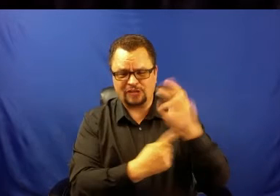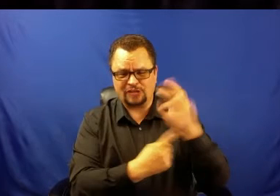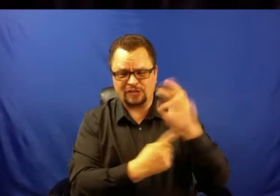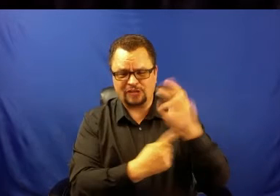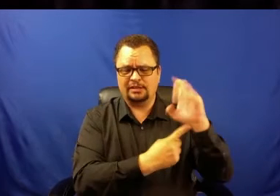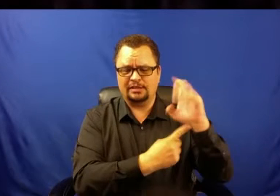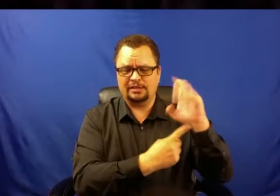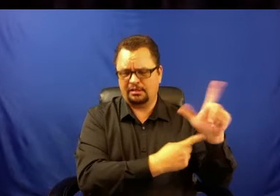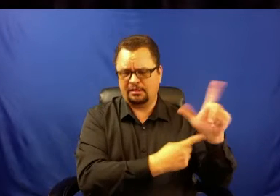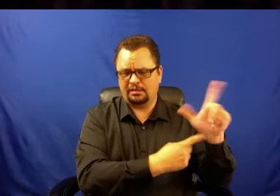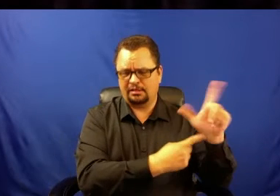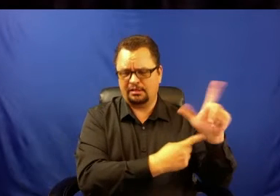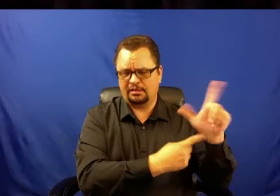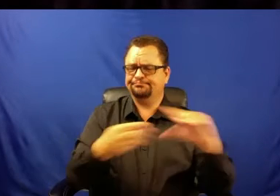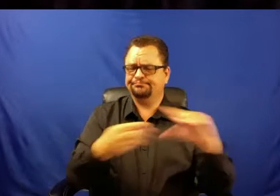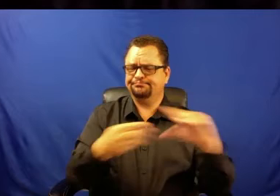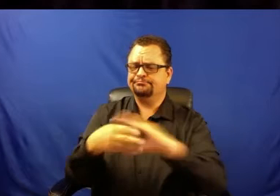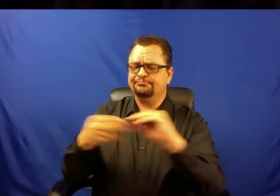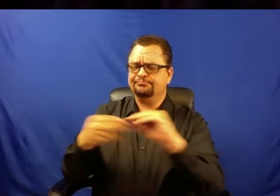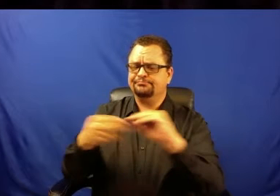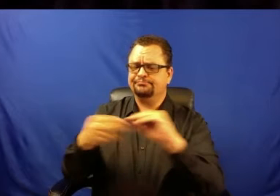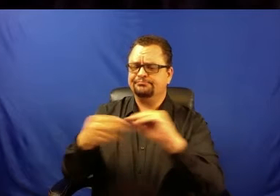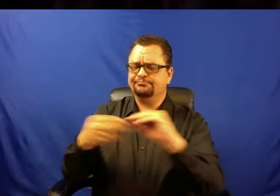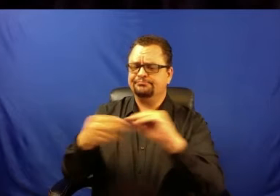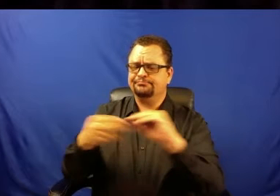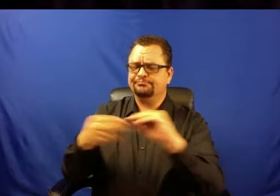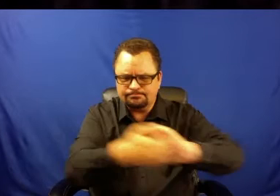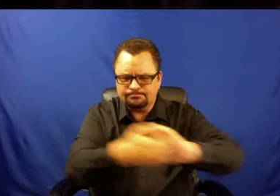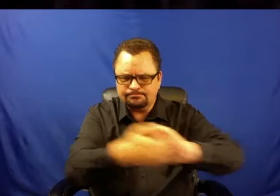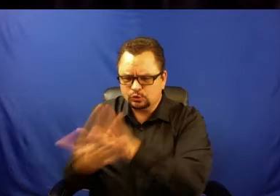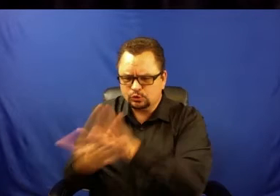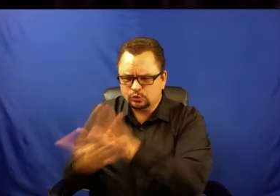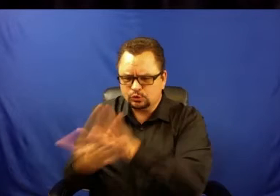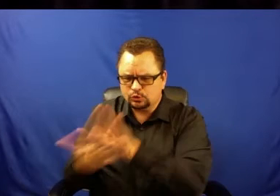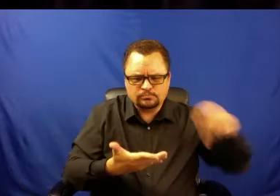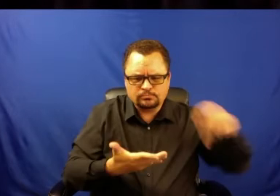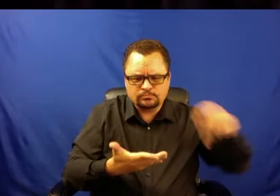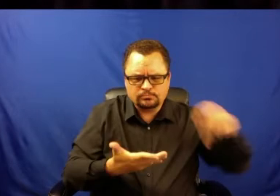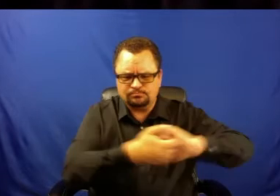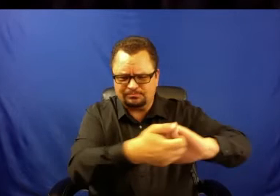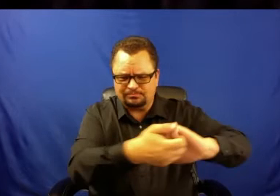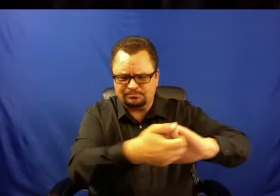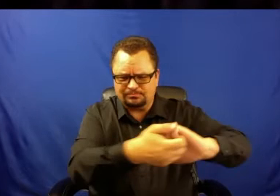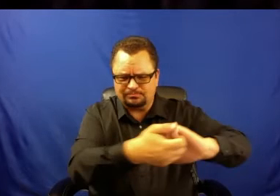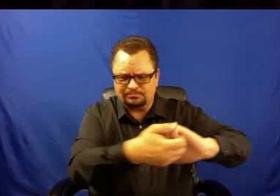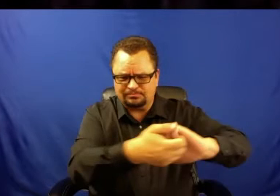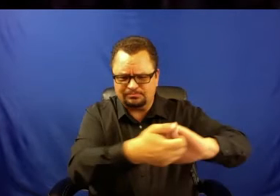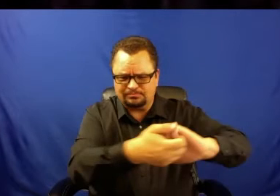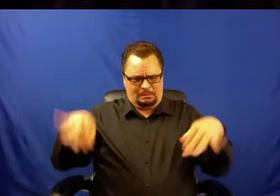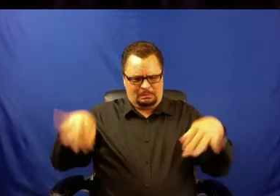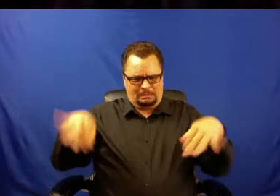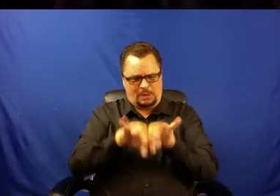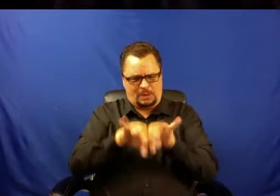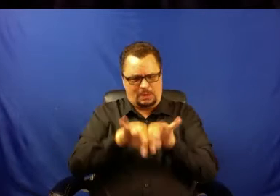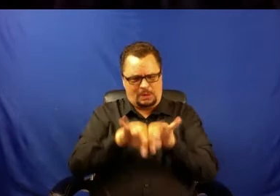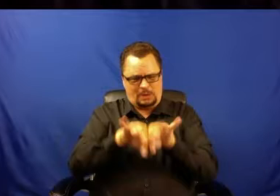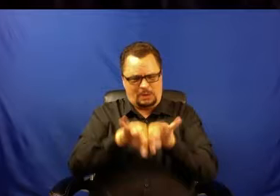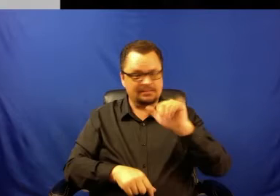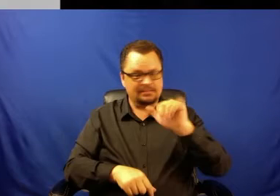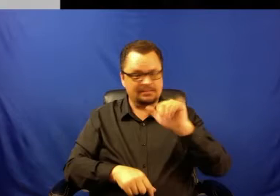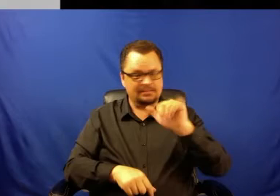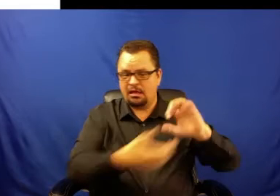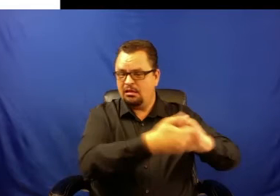wouldn't have been able to make the impact that we have without our partnership with them. We have a wonderful